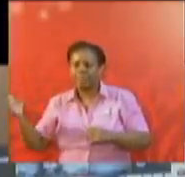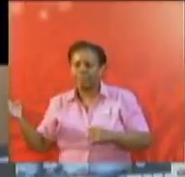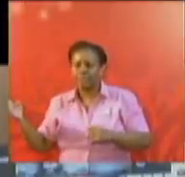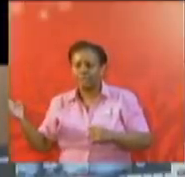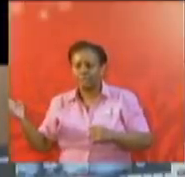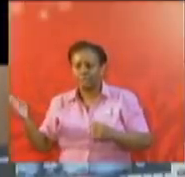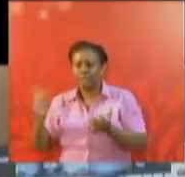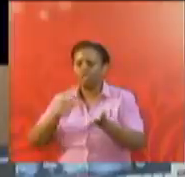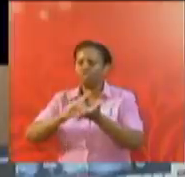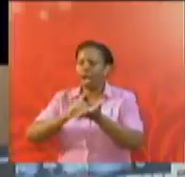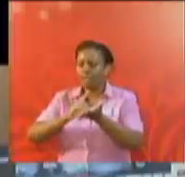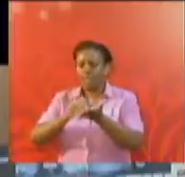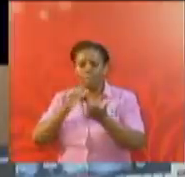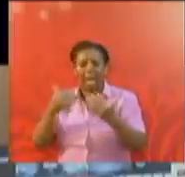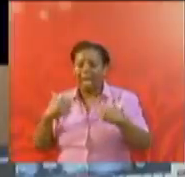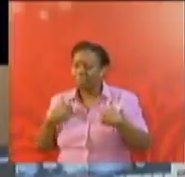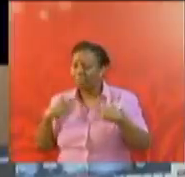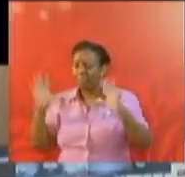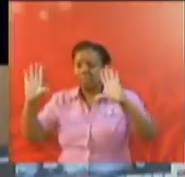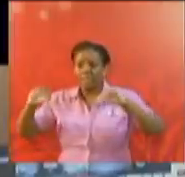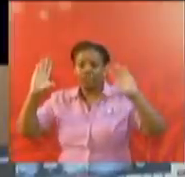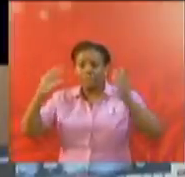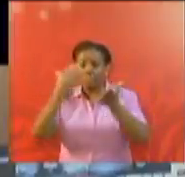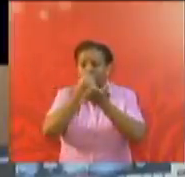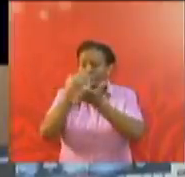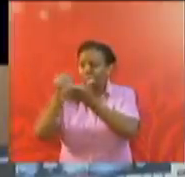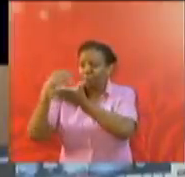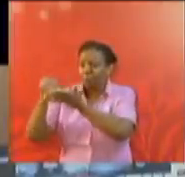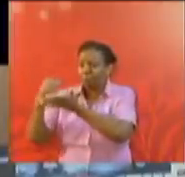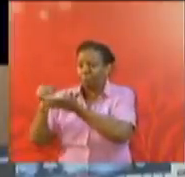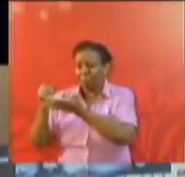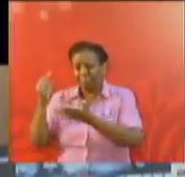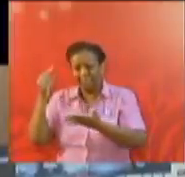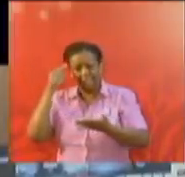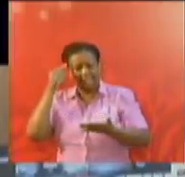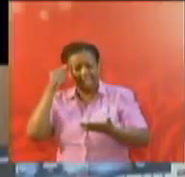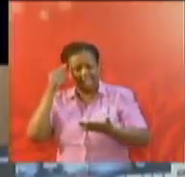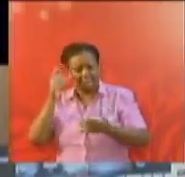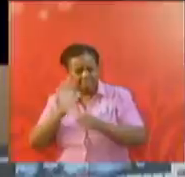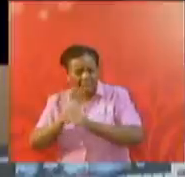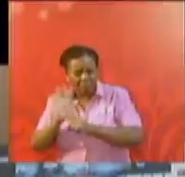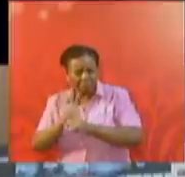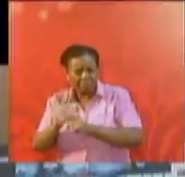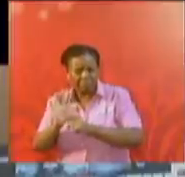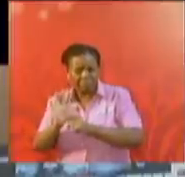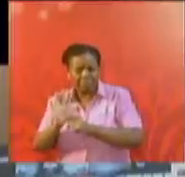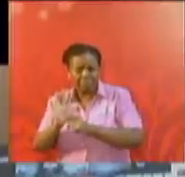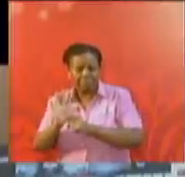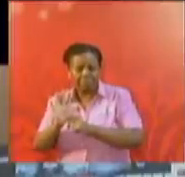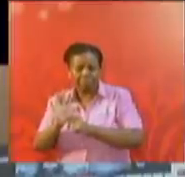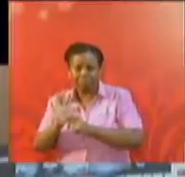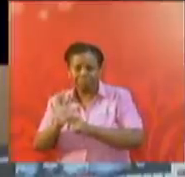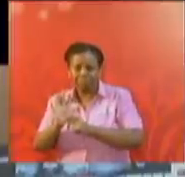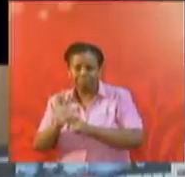available. As far as you know, is there any shortage in supply or in the supply chain at Mount Hope, resulting in